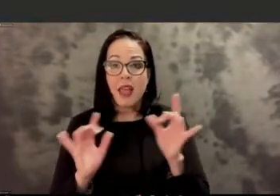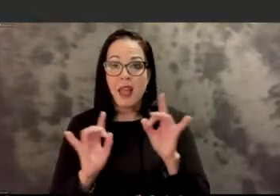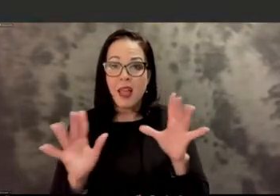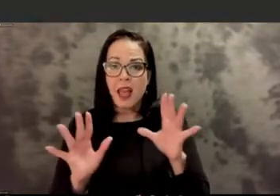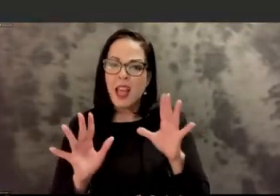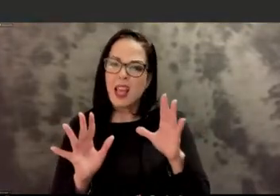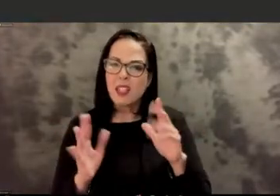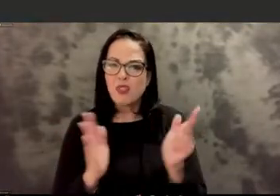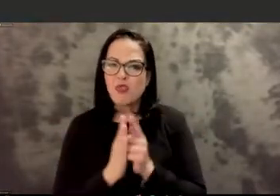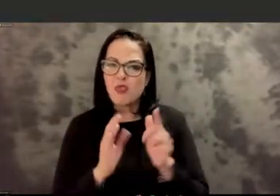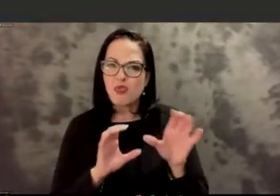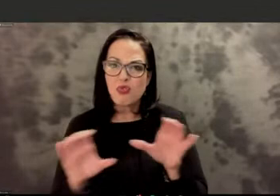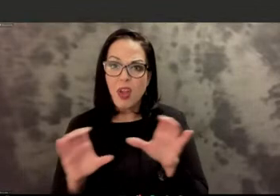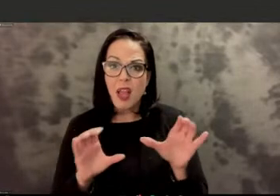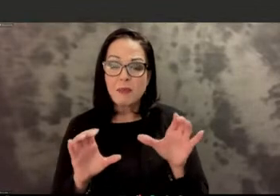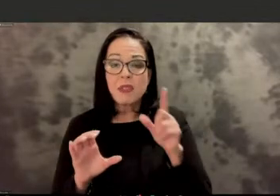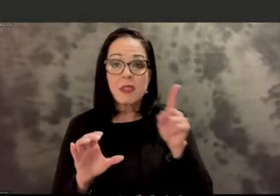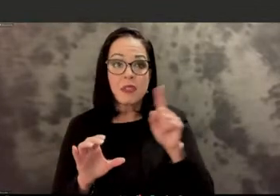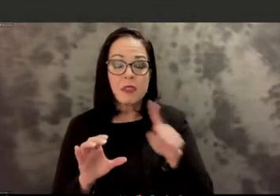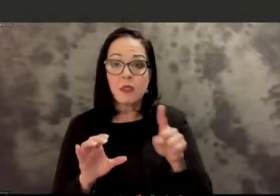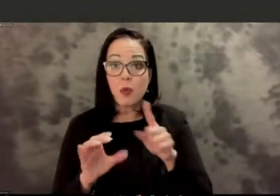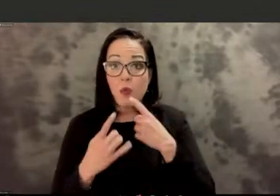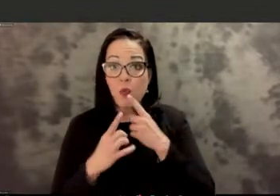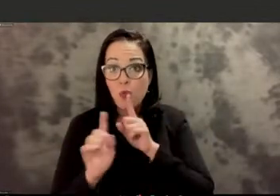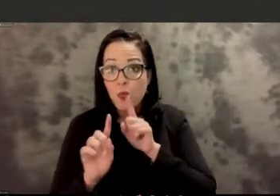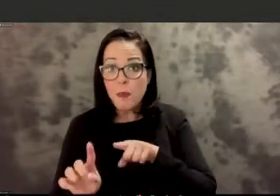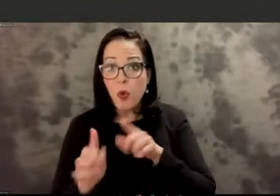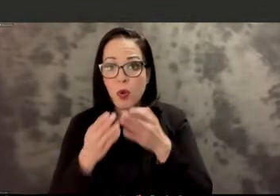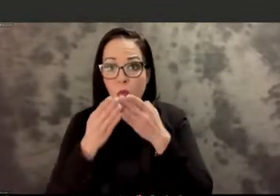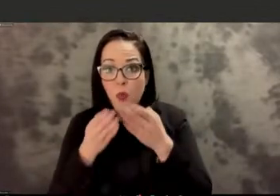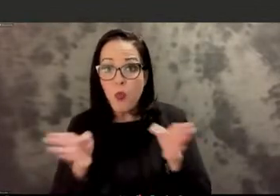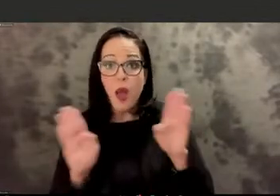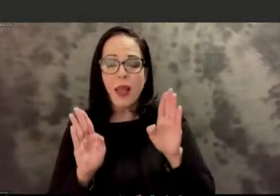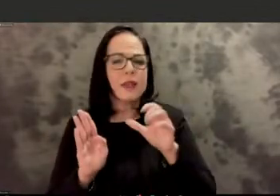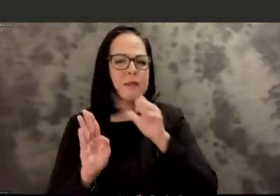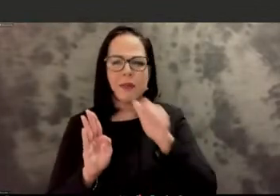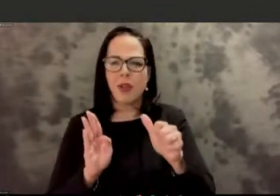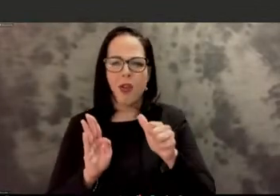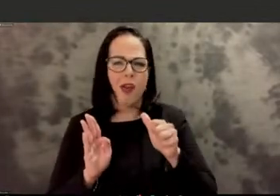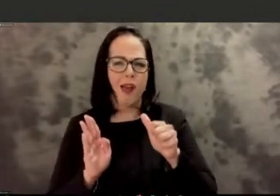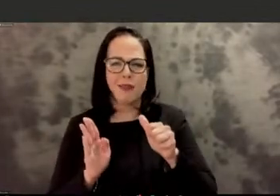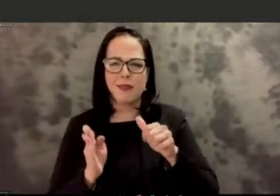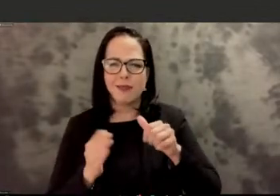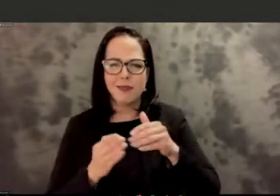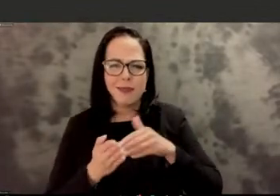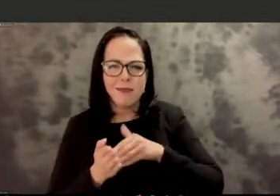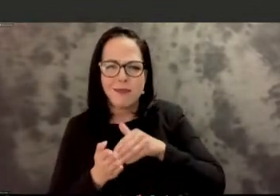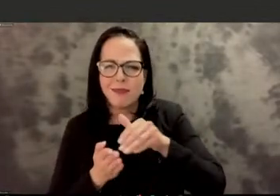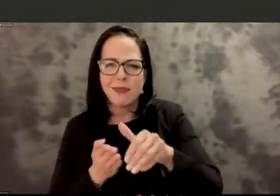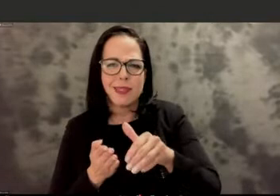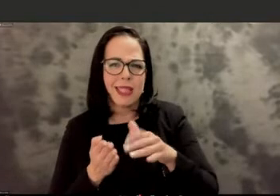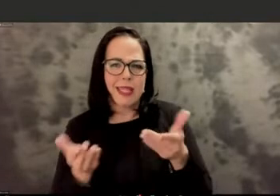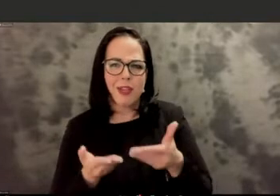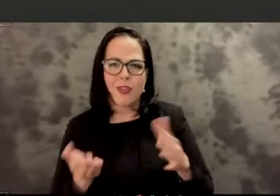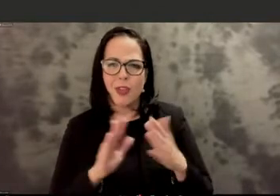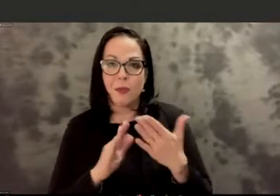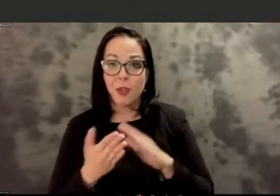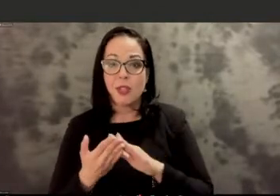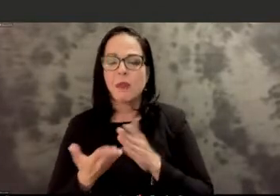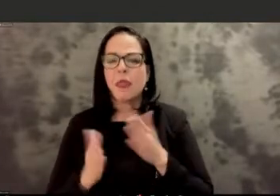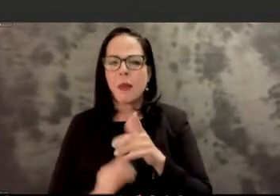although reported widely, are not that prevalent in the community. How many, let me ask someone